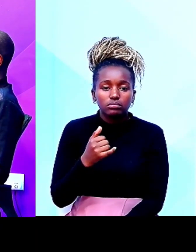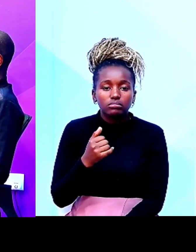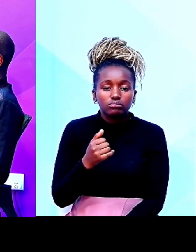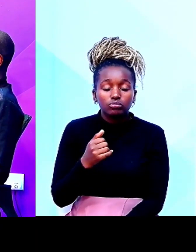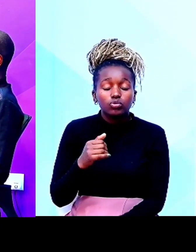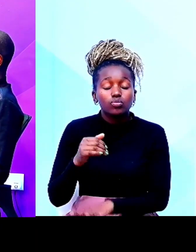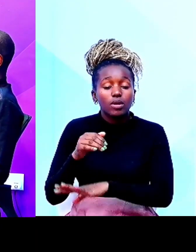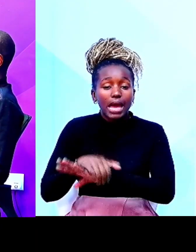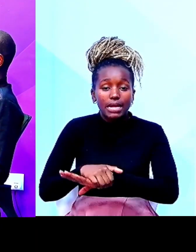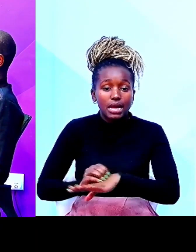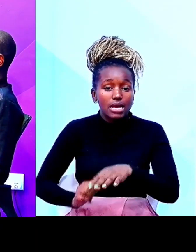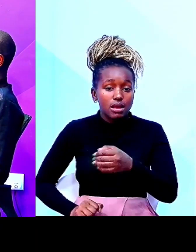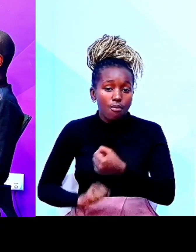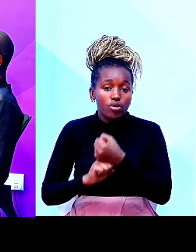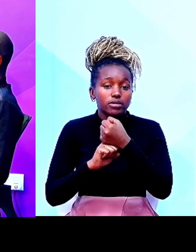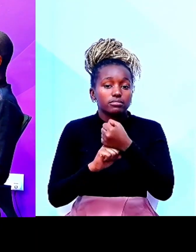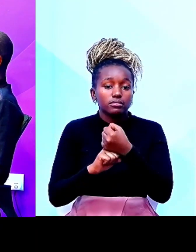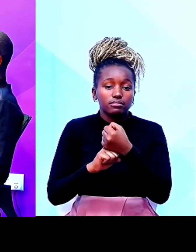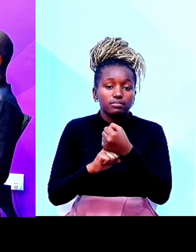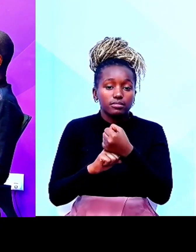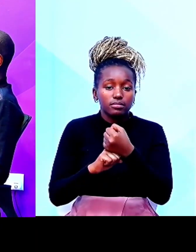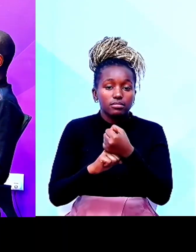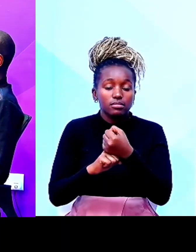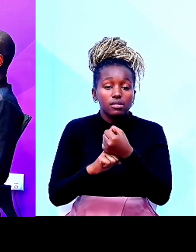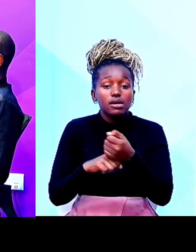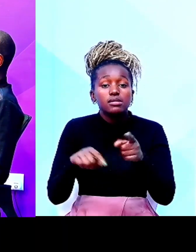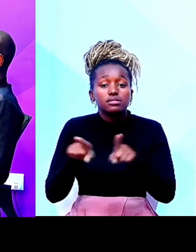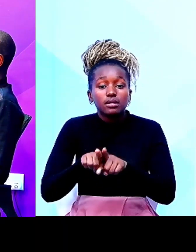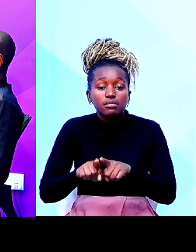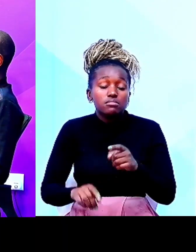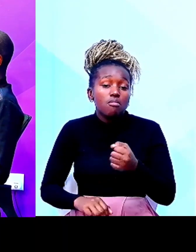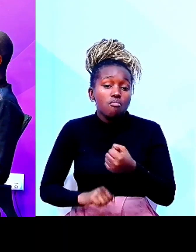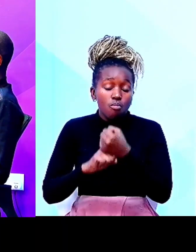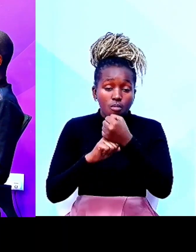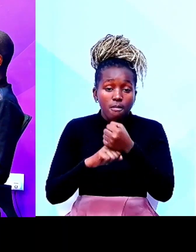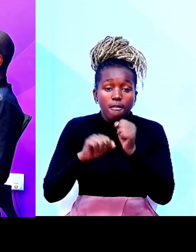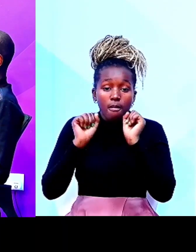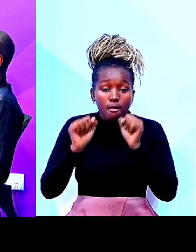supported from different